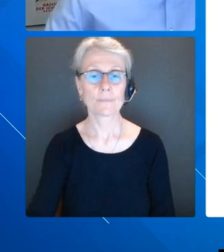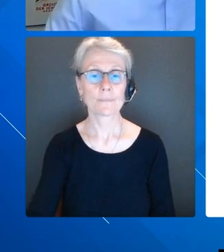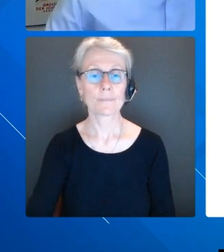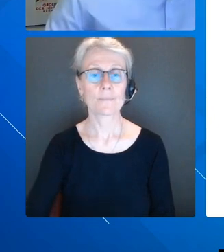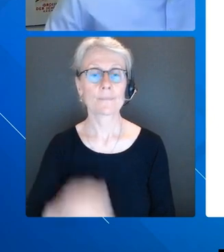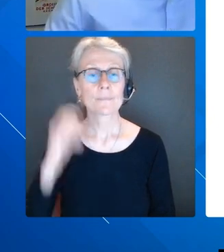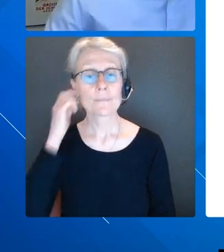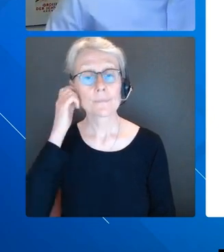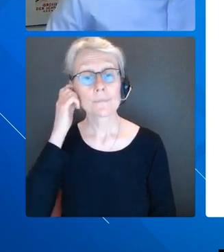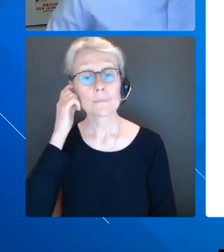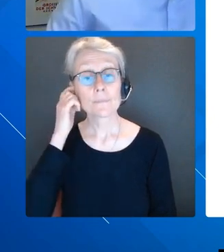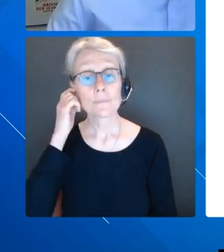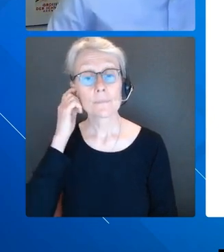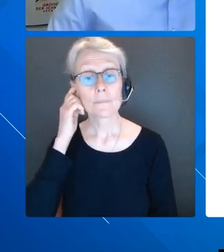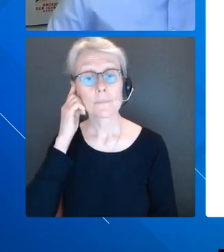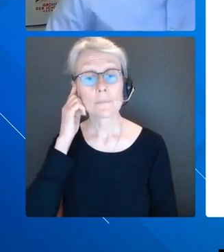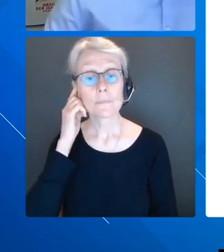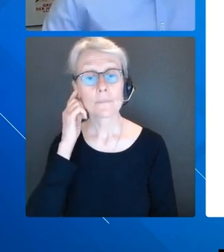Anything